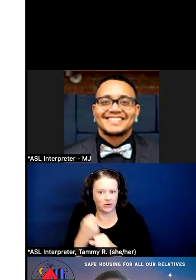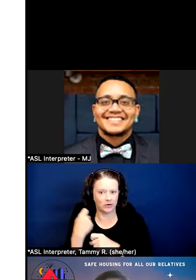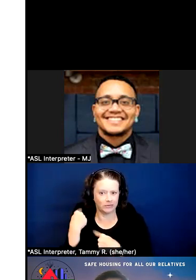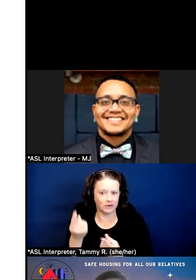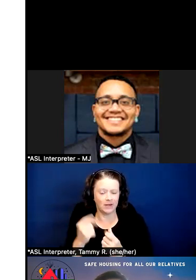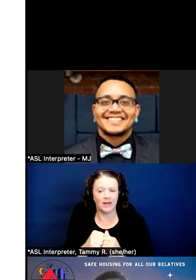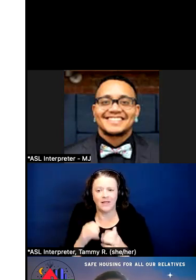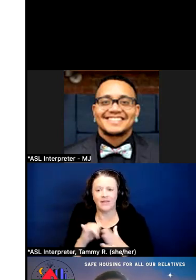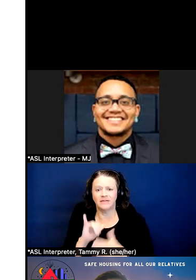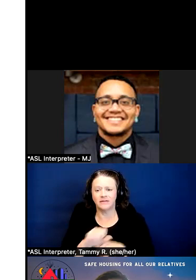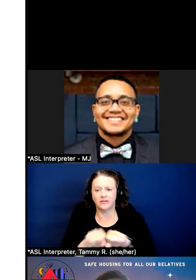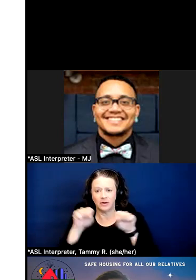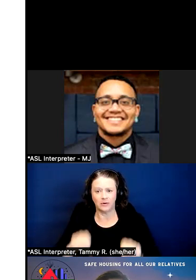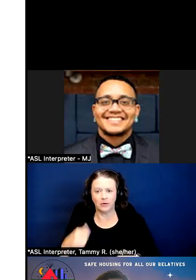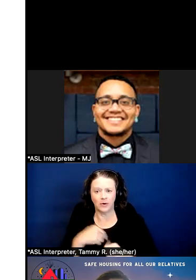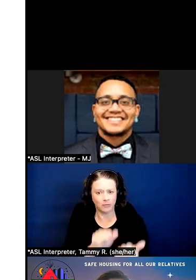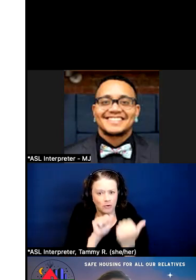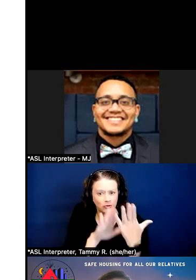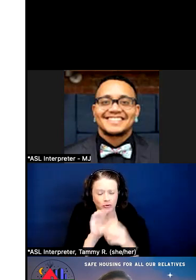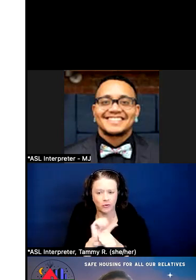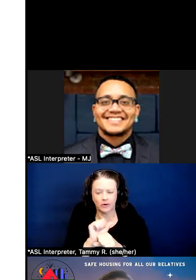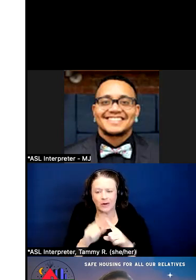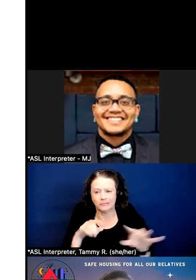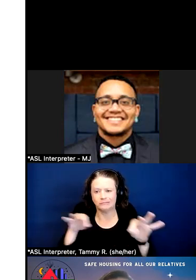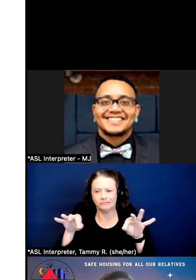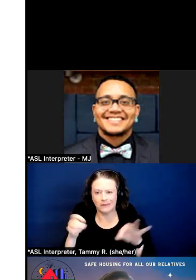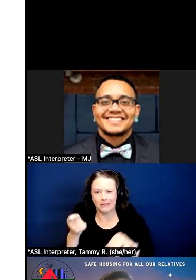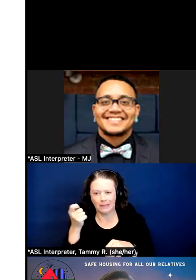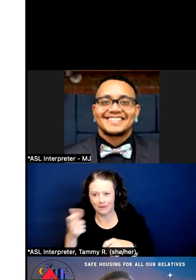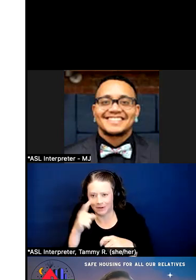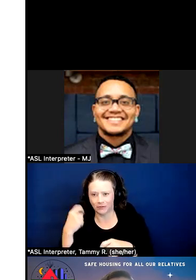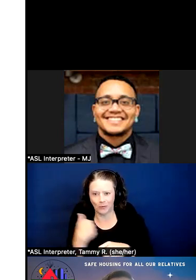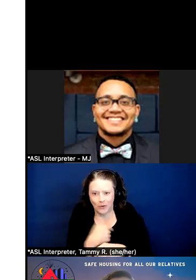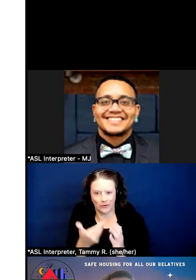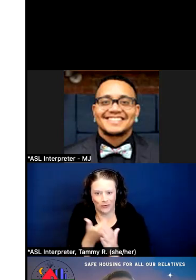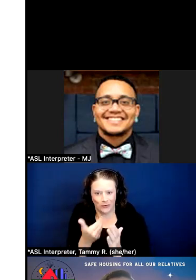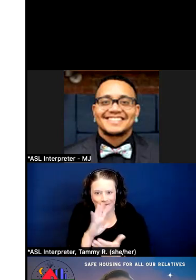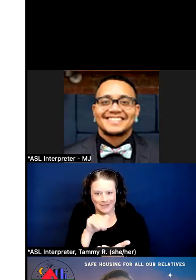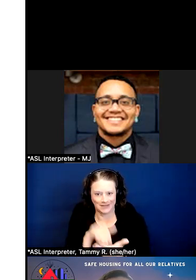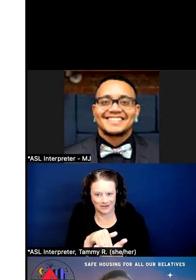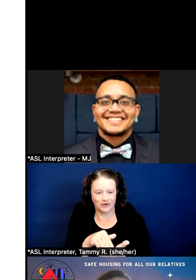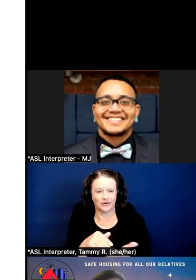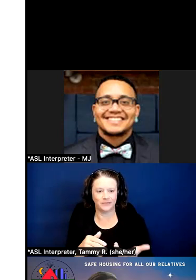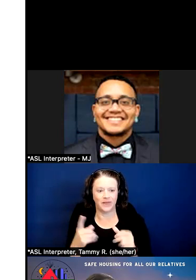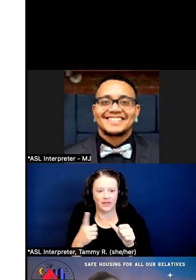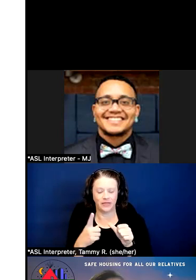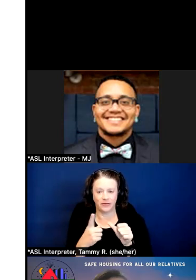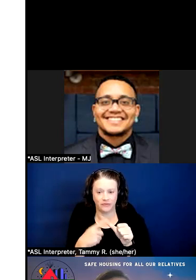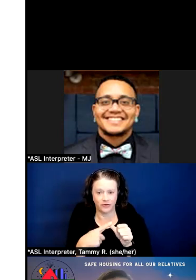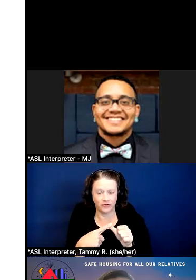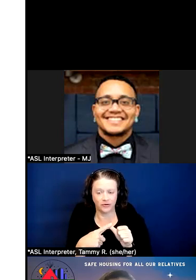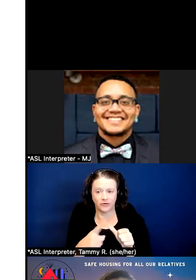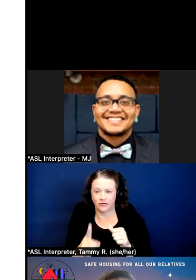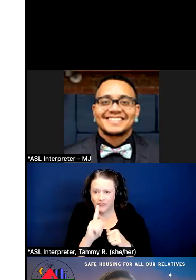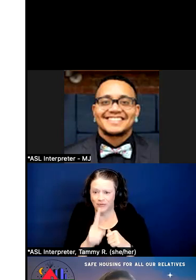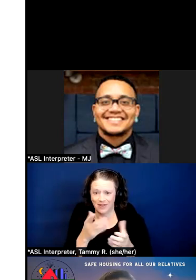in which we approach our work, and I am taking a little bit of time to explain this just because we are a new center. You know, the first the first real thing